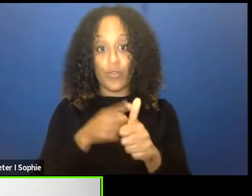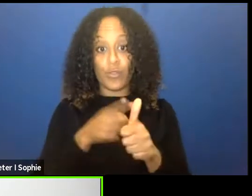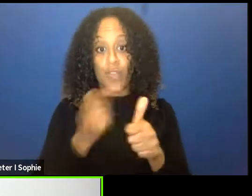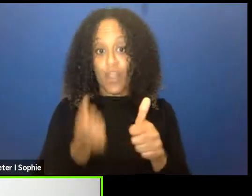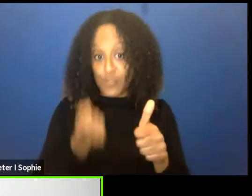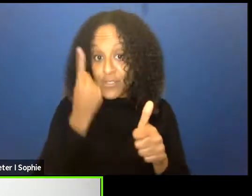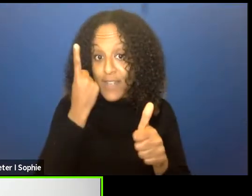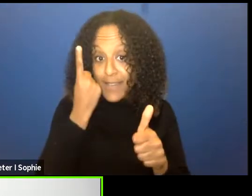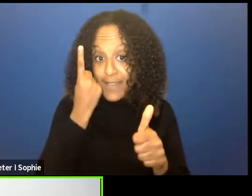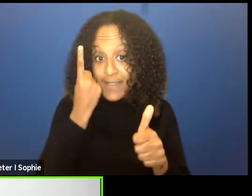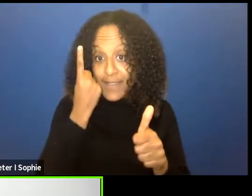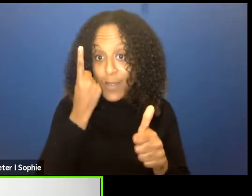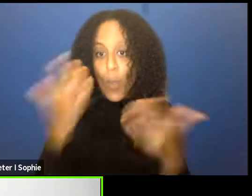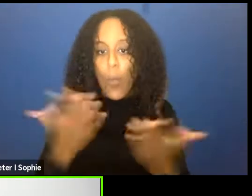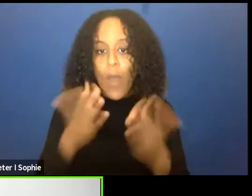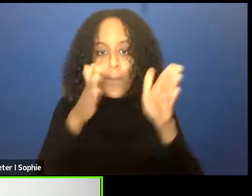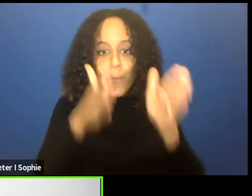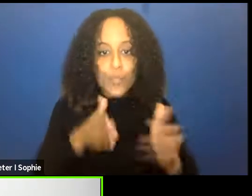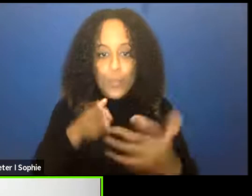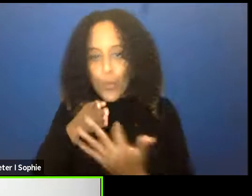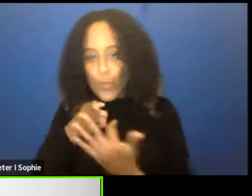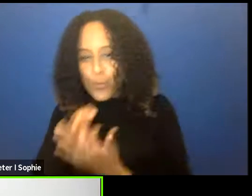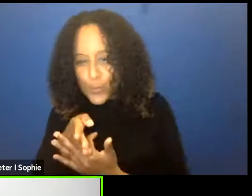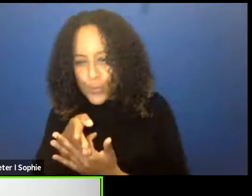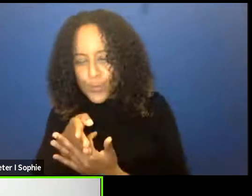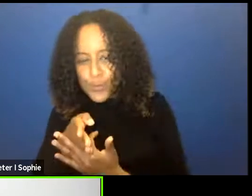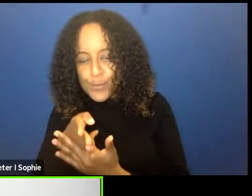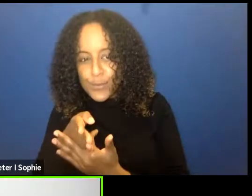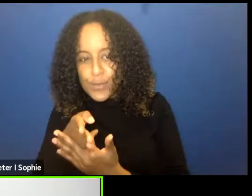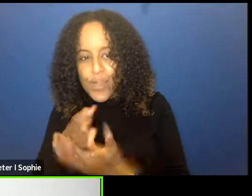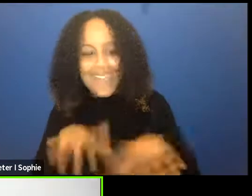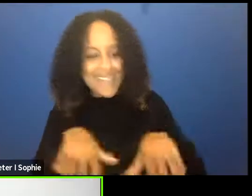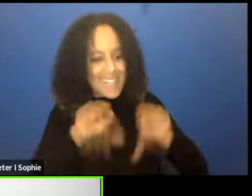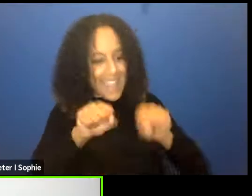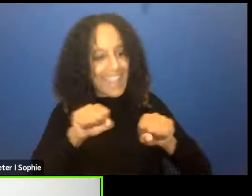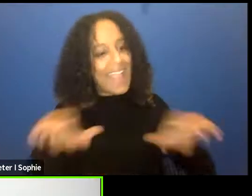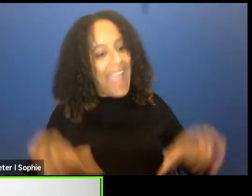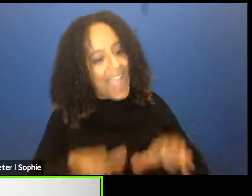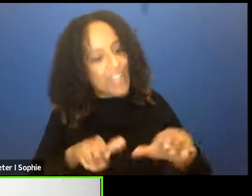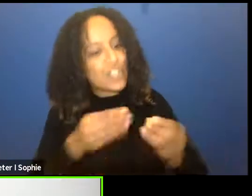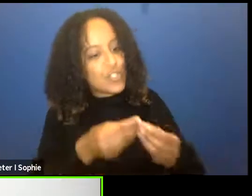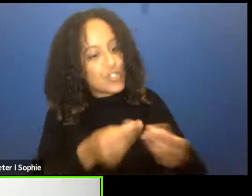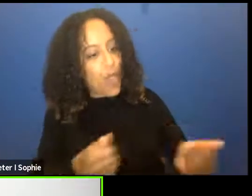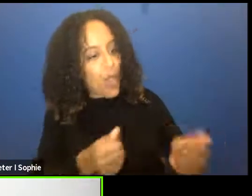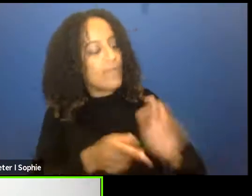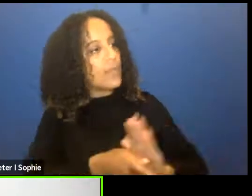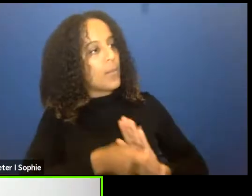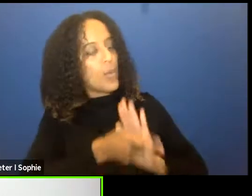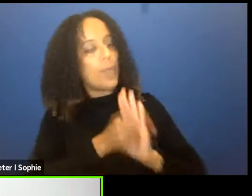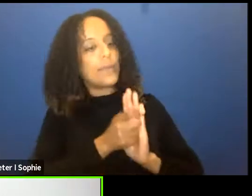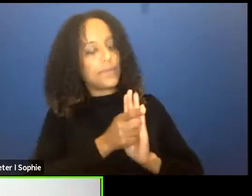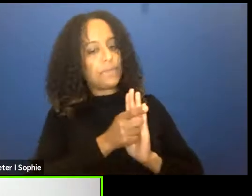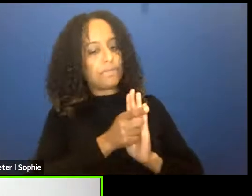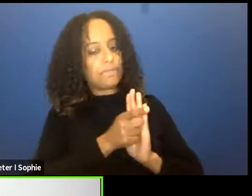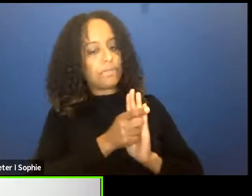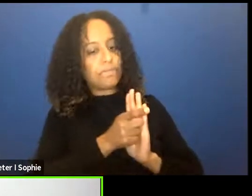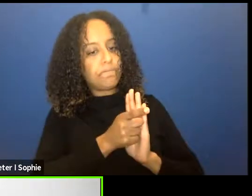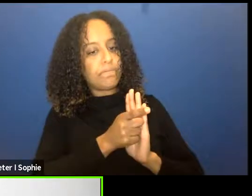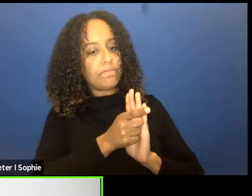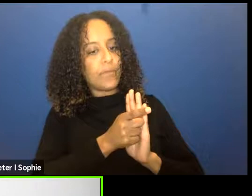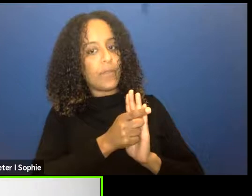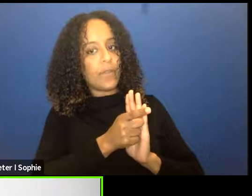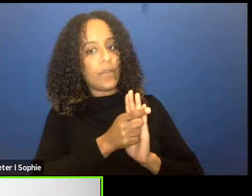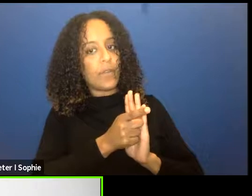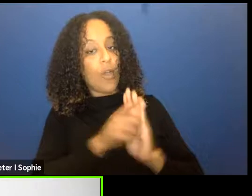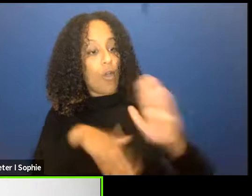understanding what somebody is going through and taking action to solve that moment, and solve for